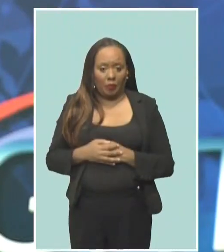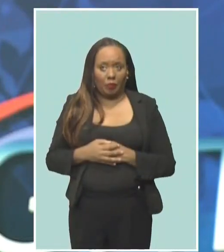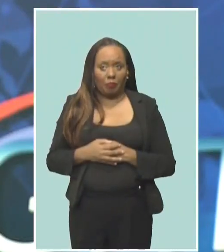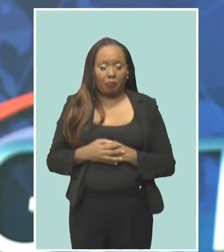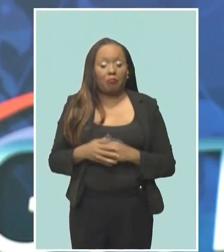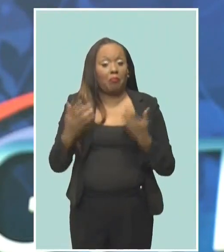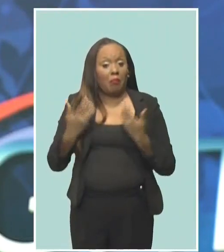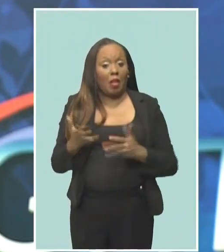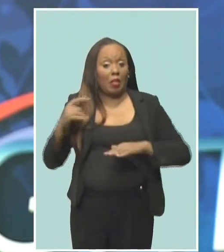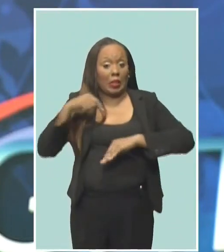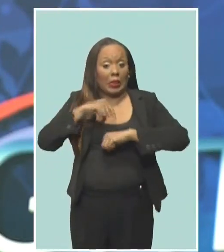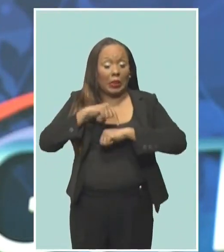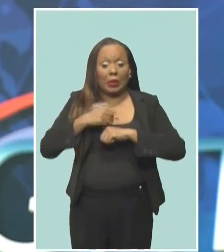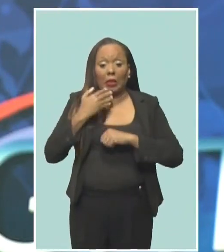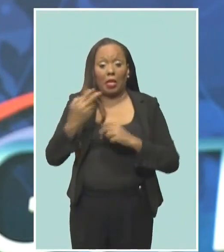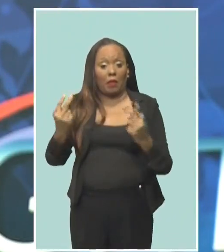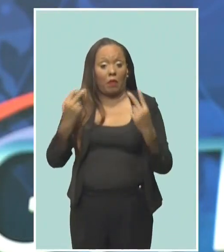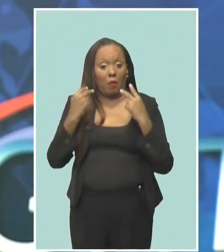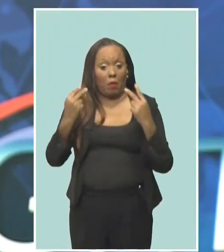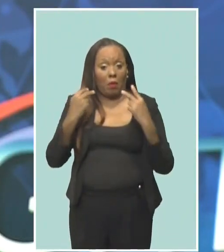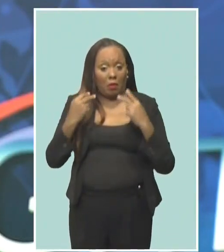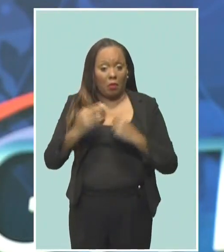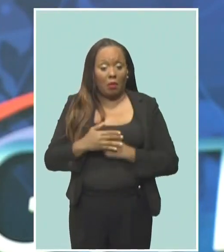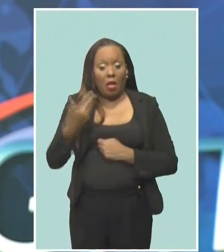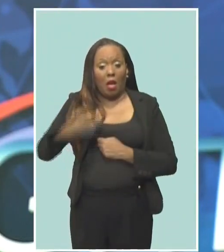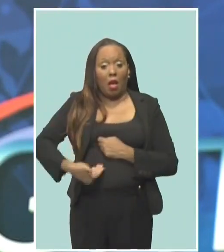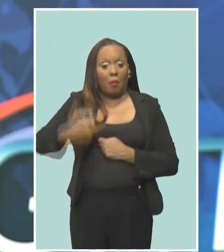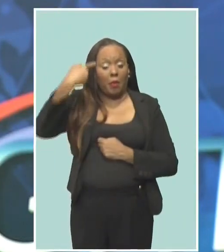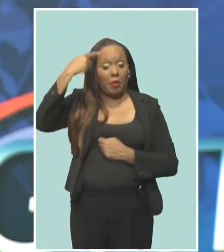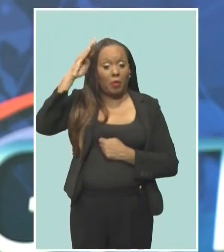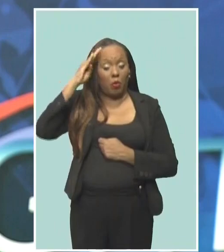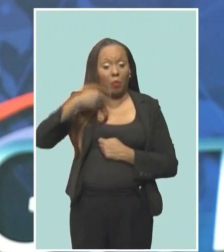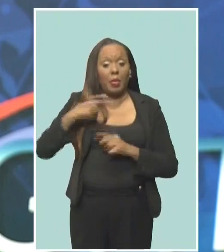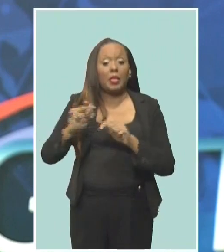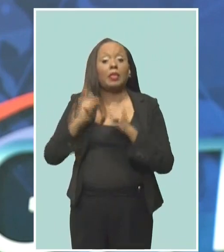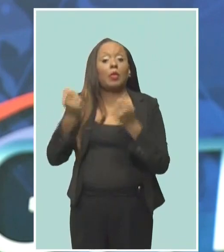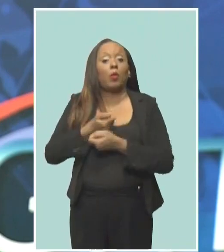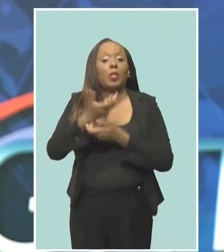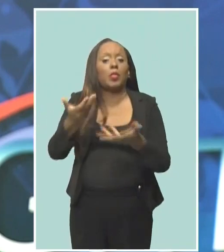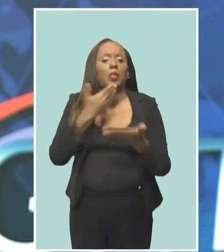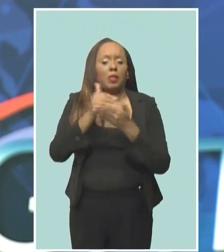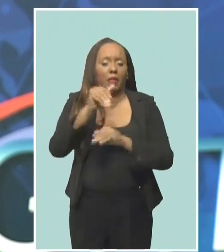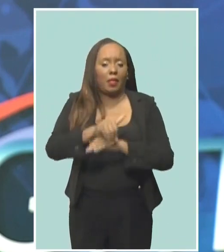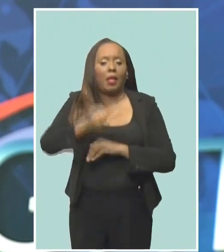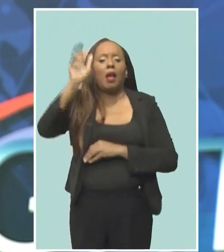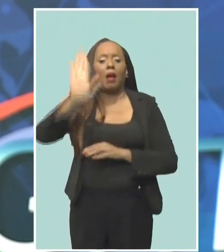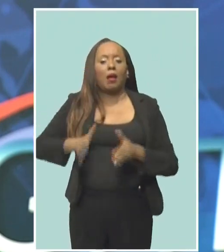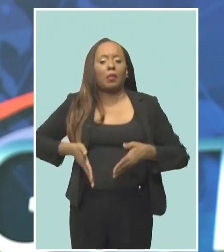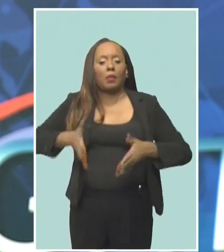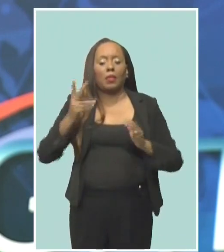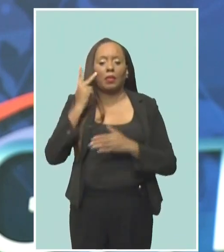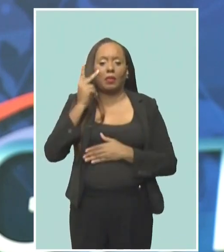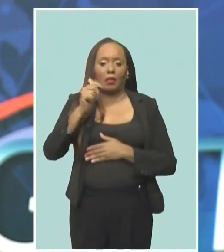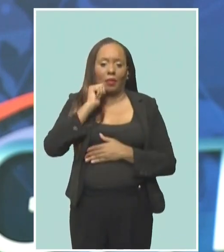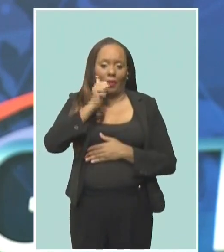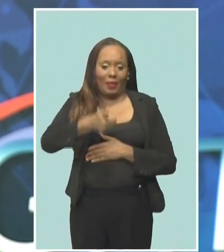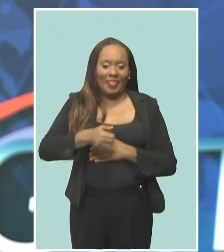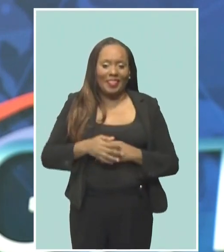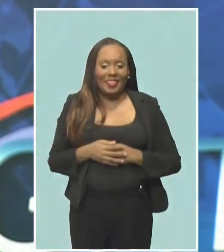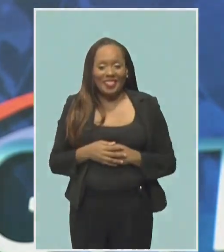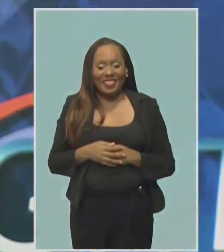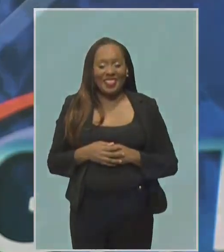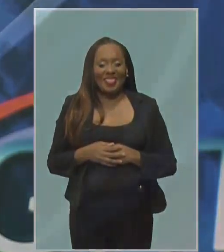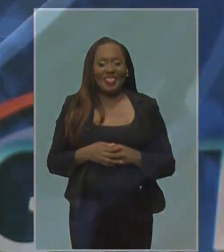Well, that's our time tonight. Thank you for spending it with us. I'm Pearson Bowen. For the crew, to all of you, good night. By God's will, we'll see you tomorrow.